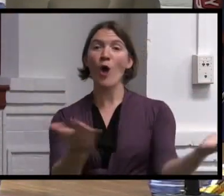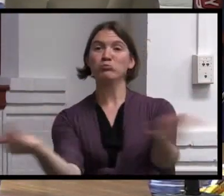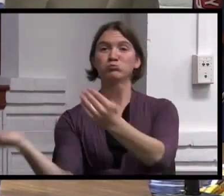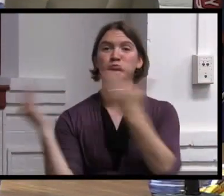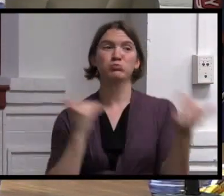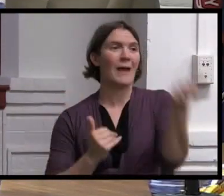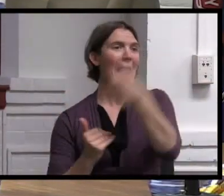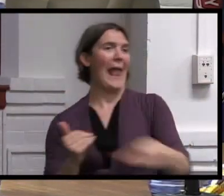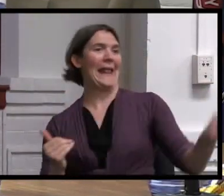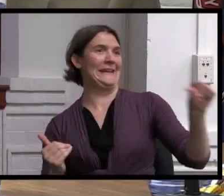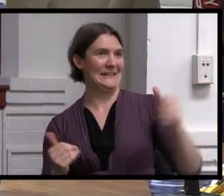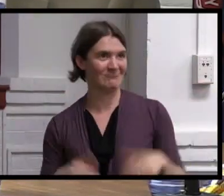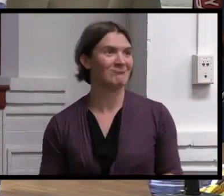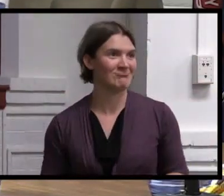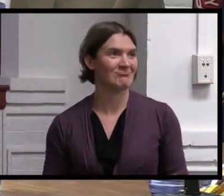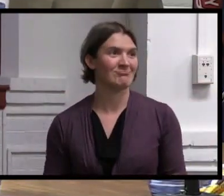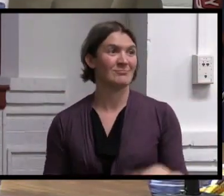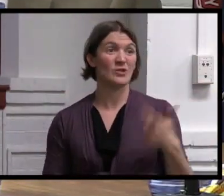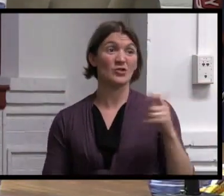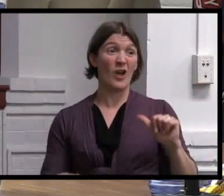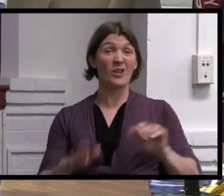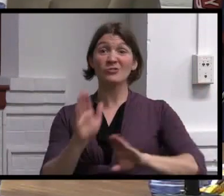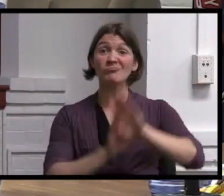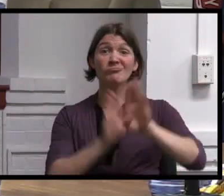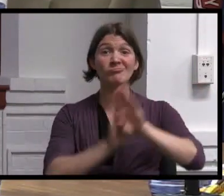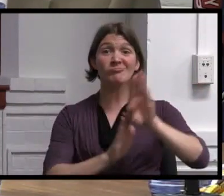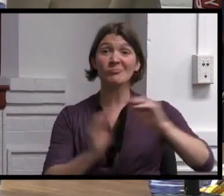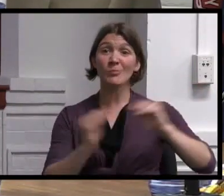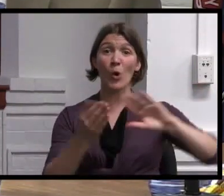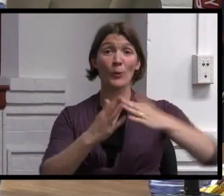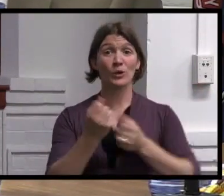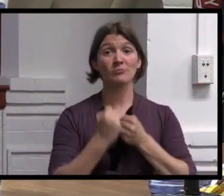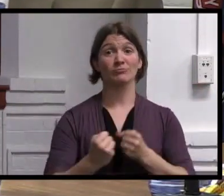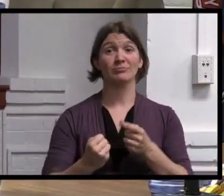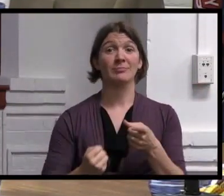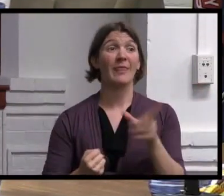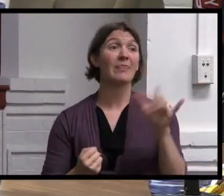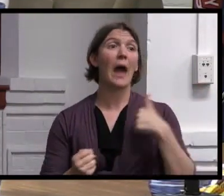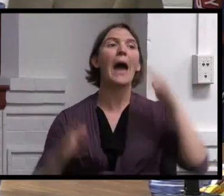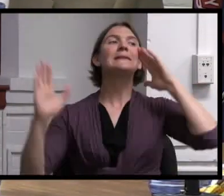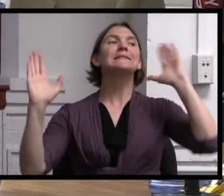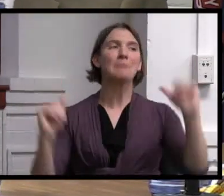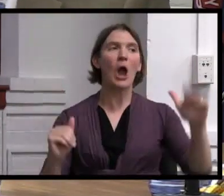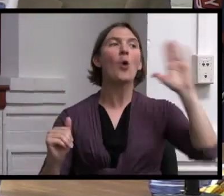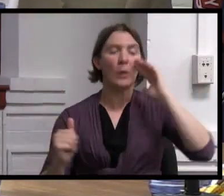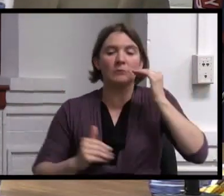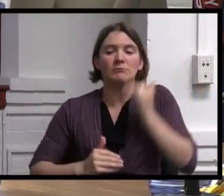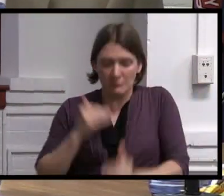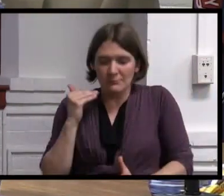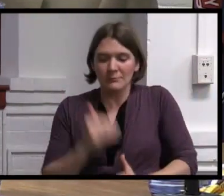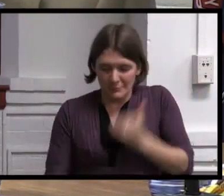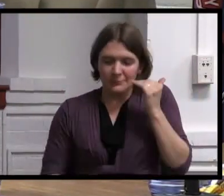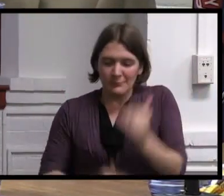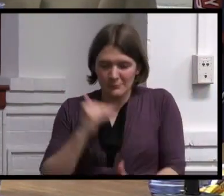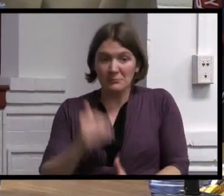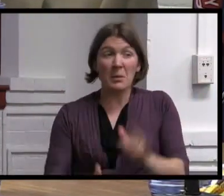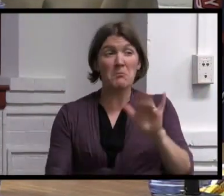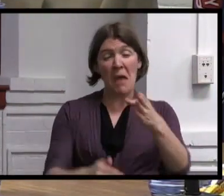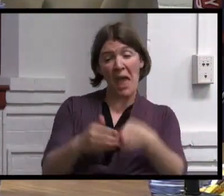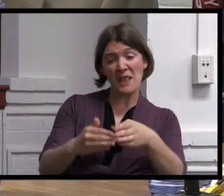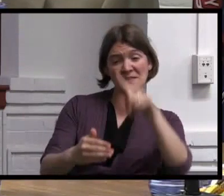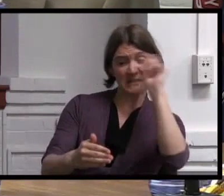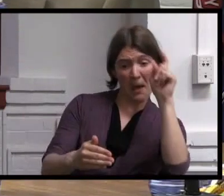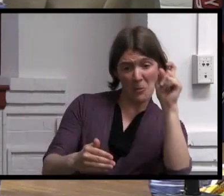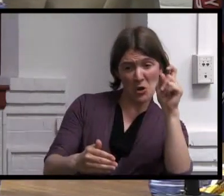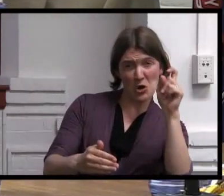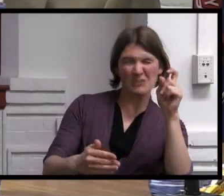in that would be about building on the work that's already happening in the community. So we anticipate it'll be the end of the summer,